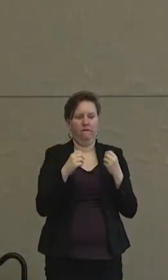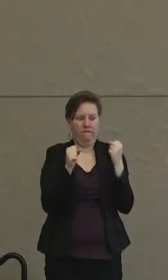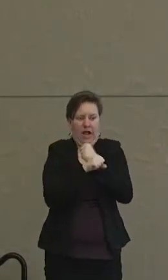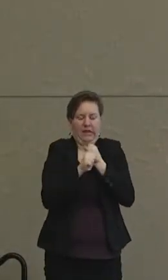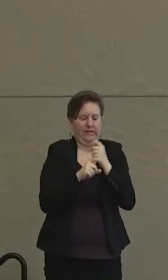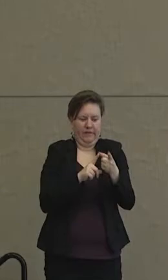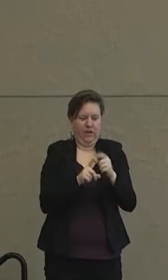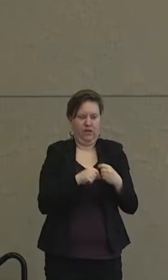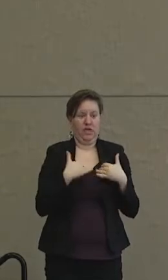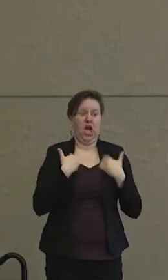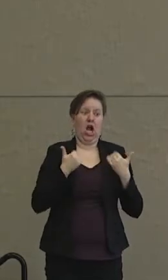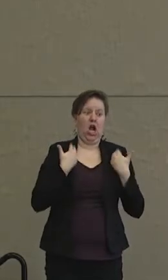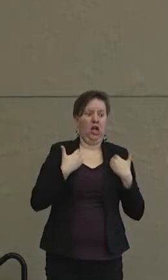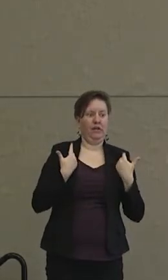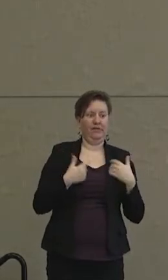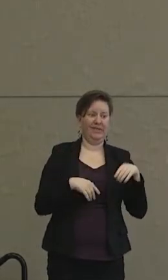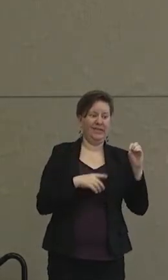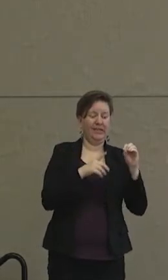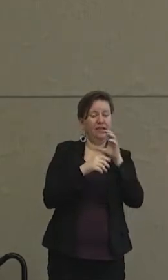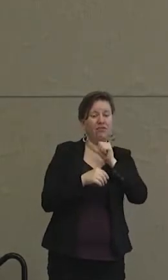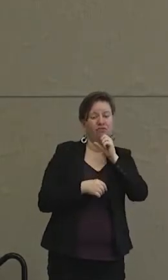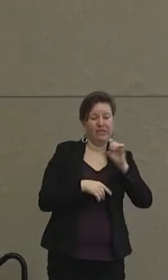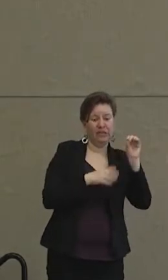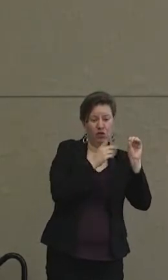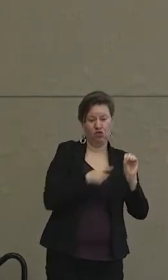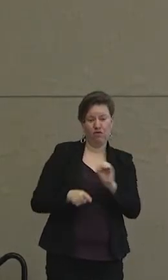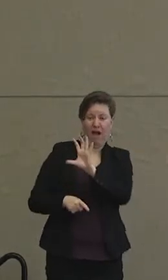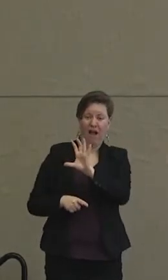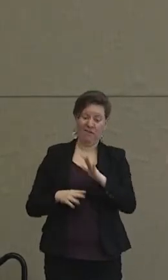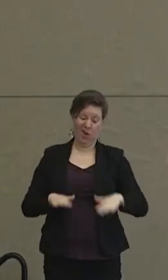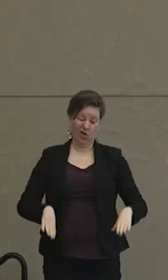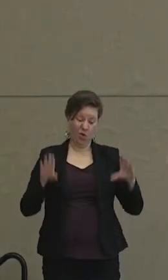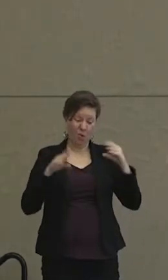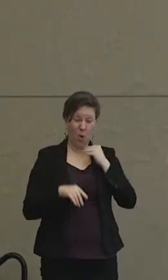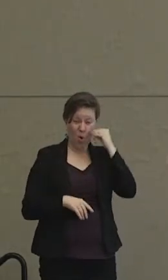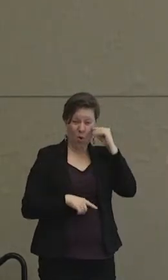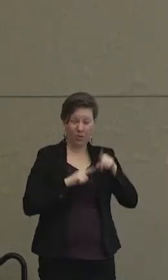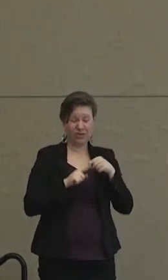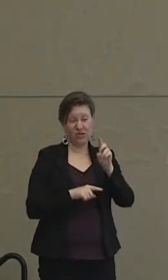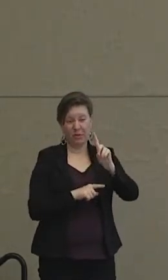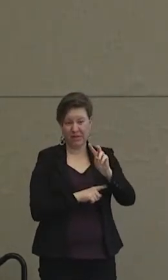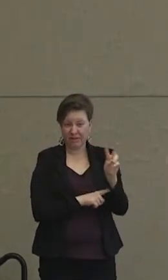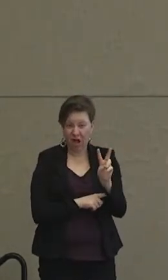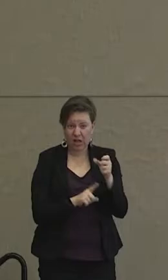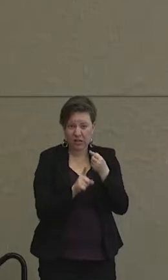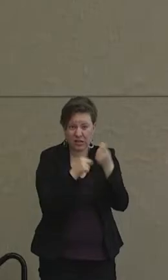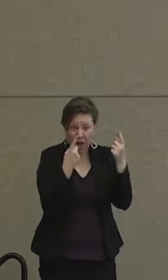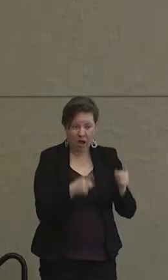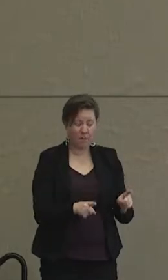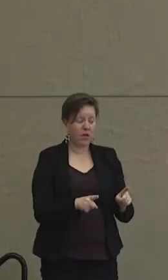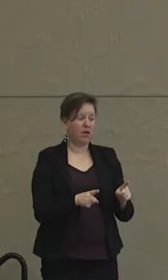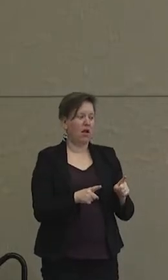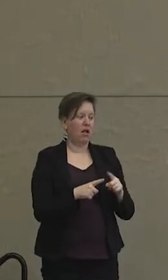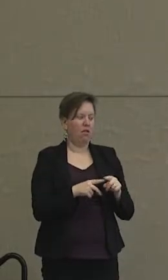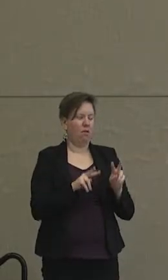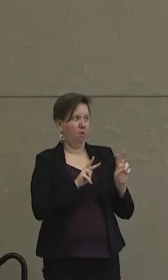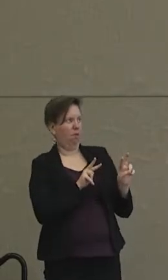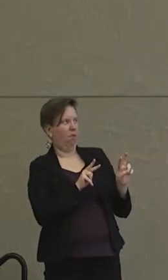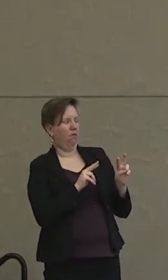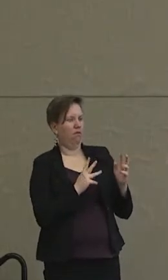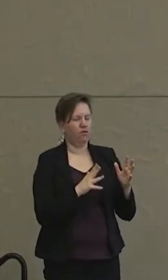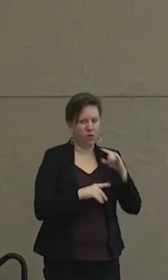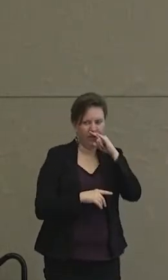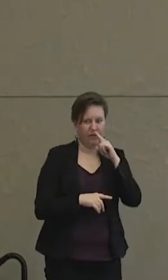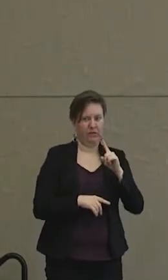years. So kids 0 to 5, when they're growing up in homes where there's domestic violence, those kids are at kind